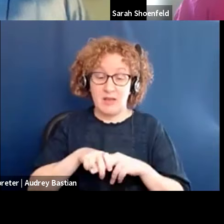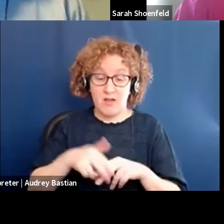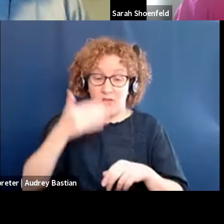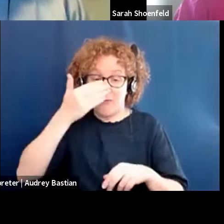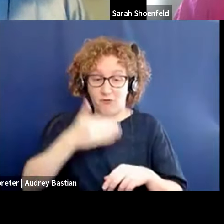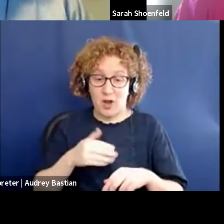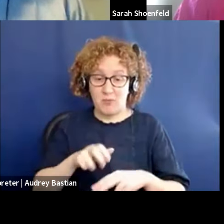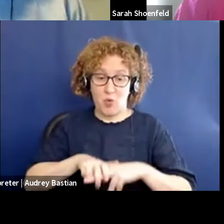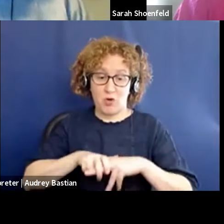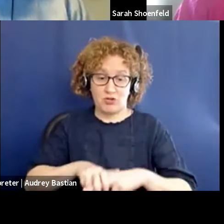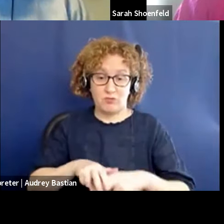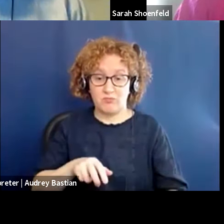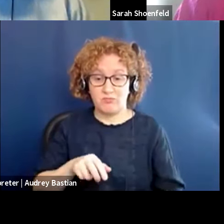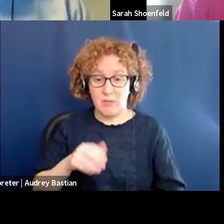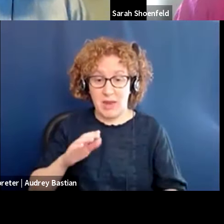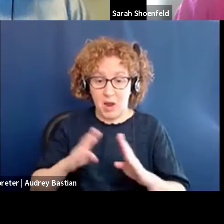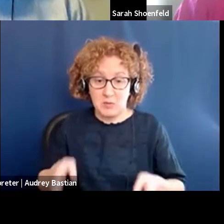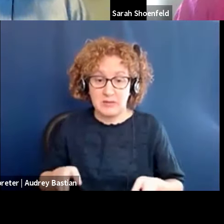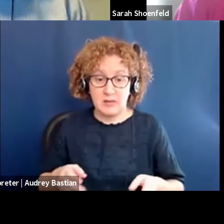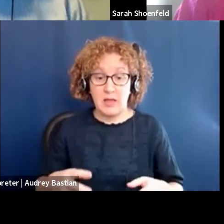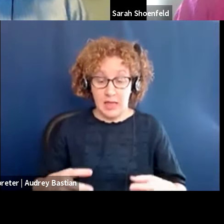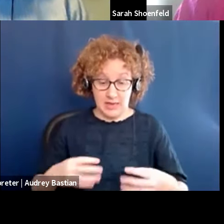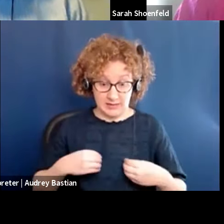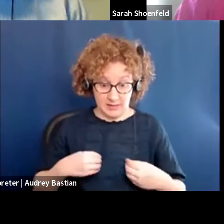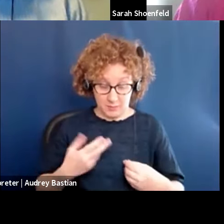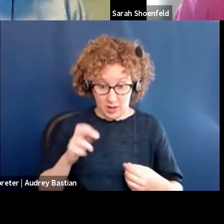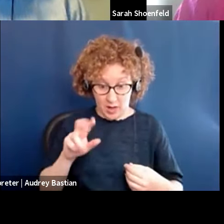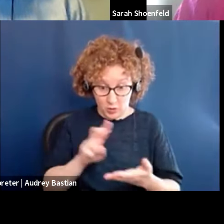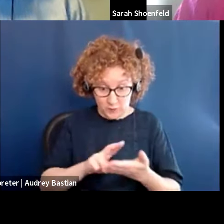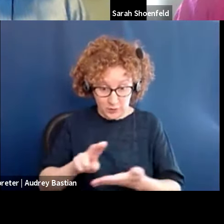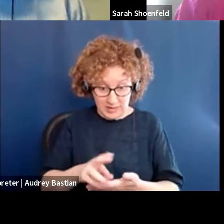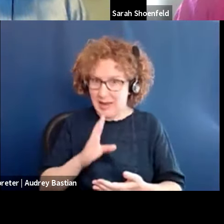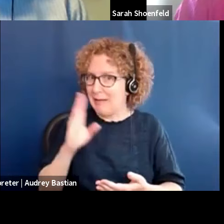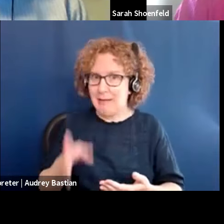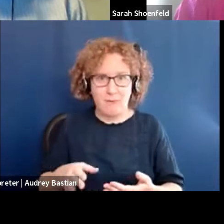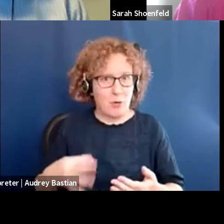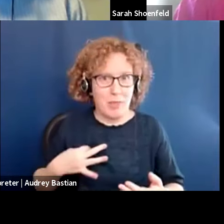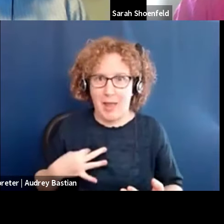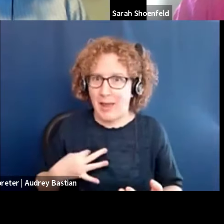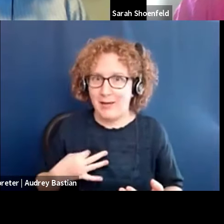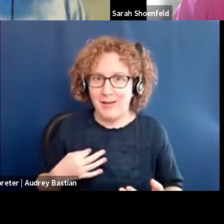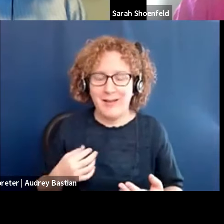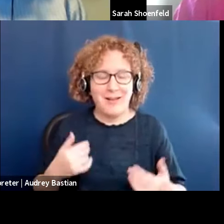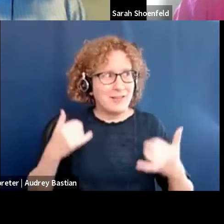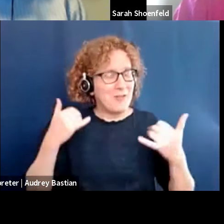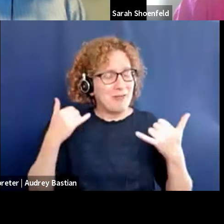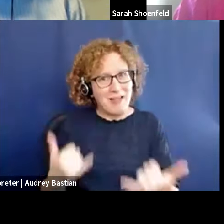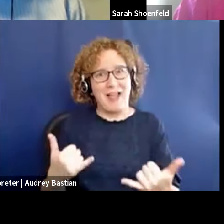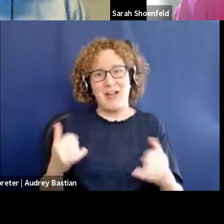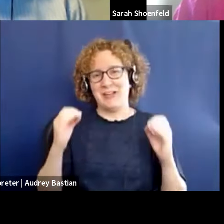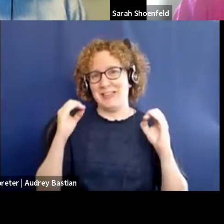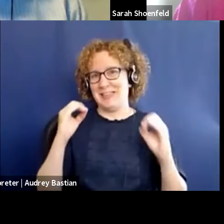and got the acceptance to Howard University. I had never applied. And that's where I'm teaching, by the way. I teach there next